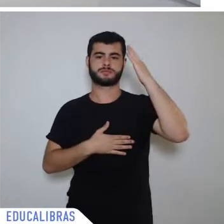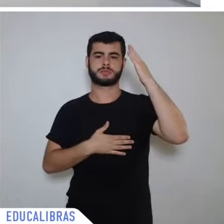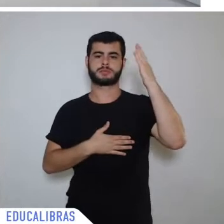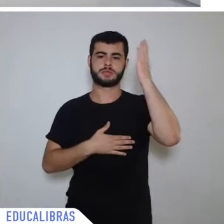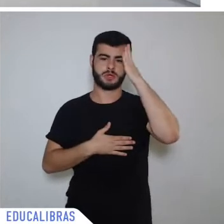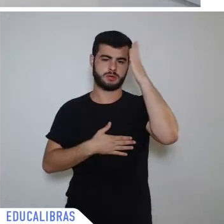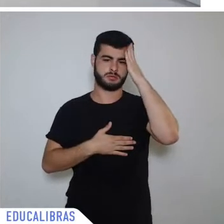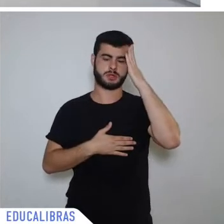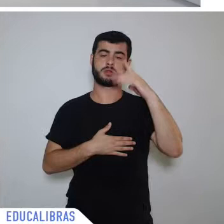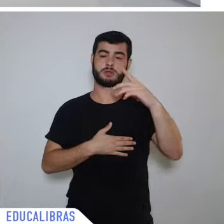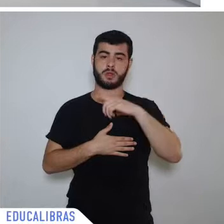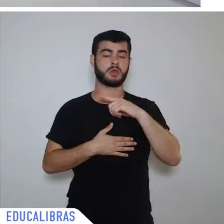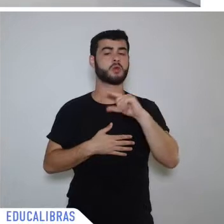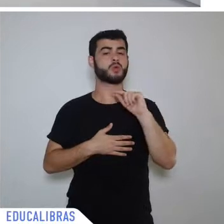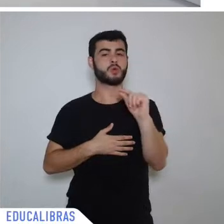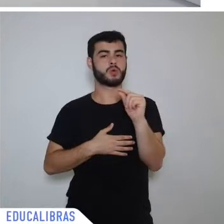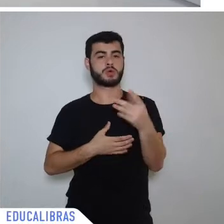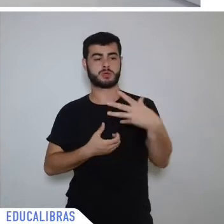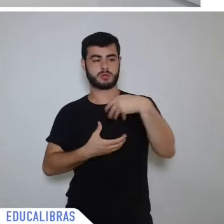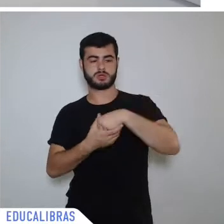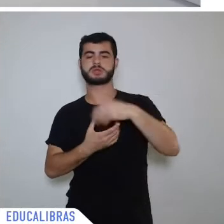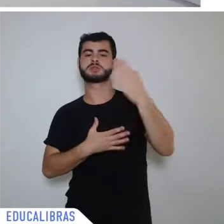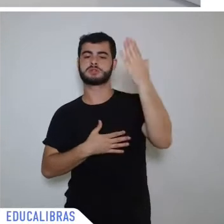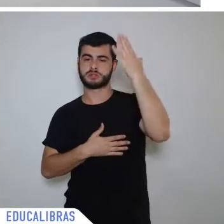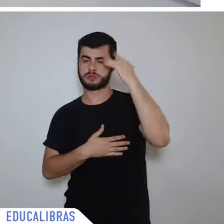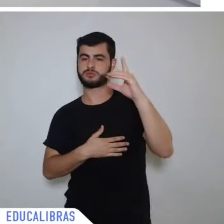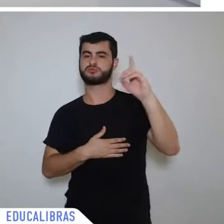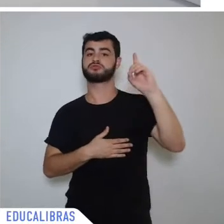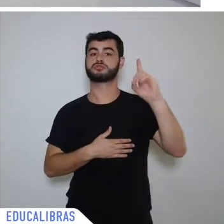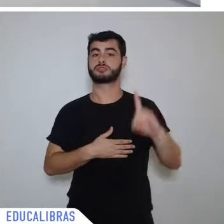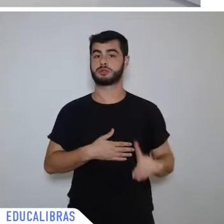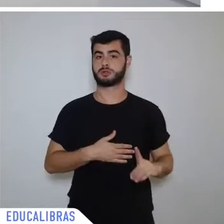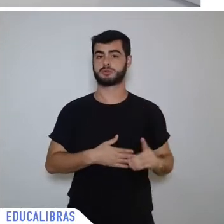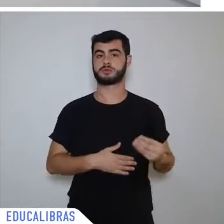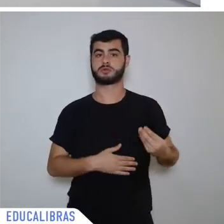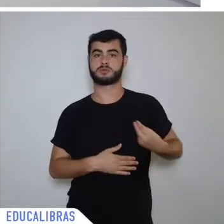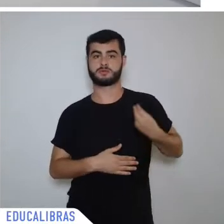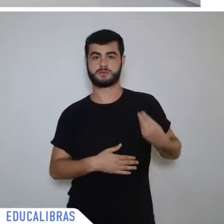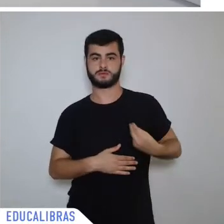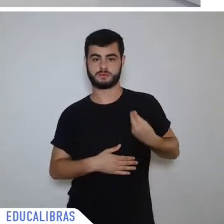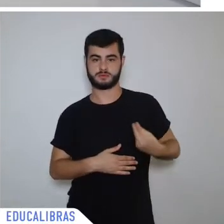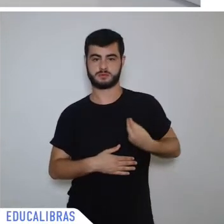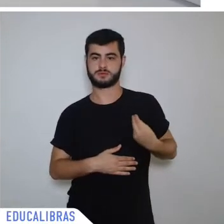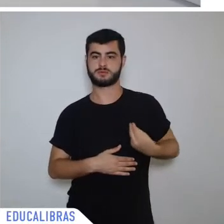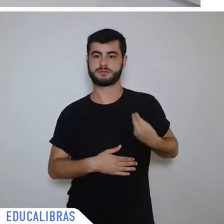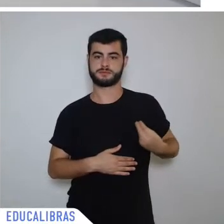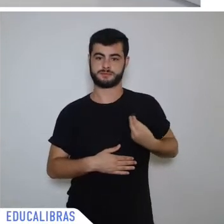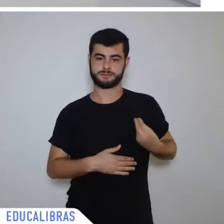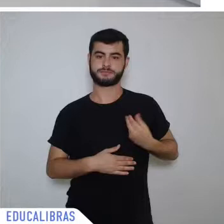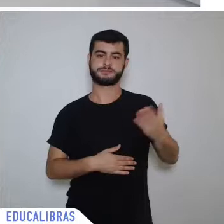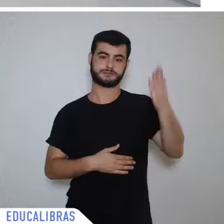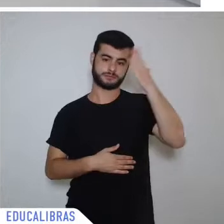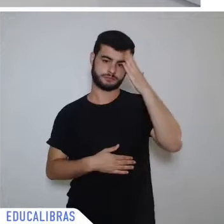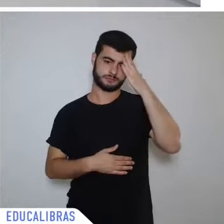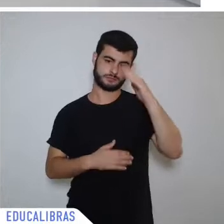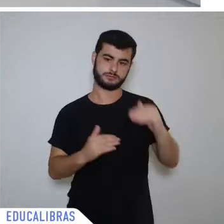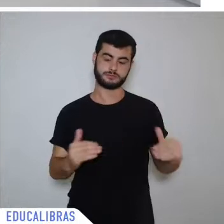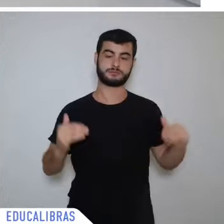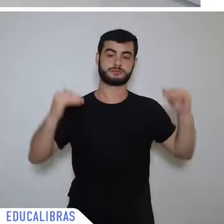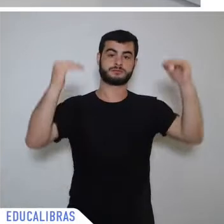they encompass the right to life of the population, and this is something